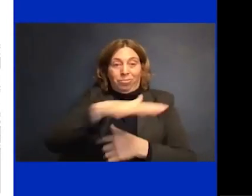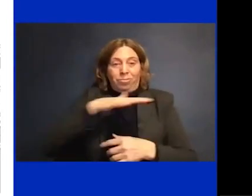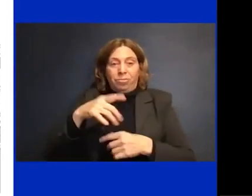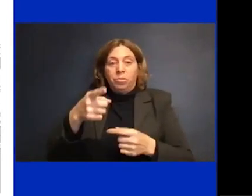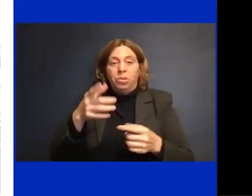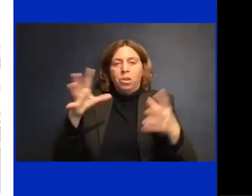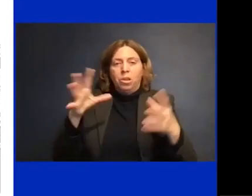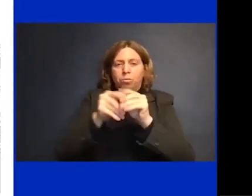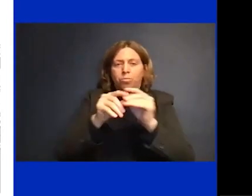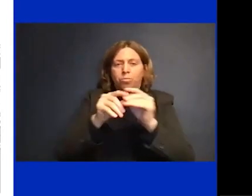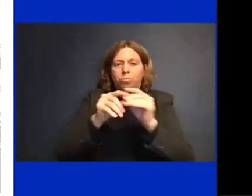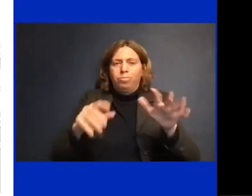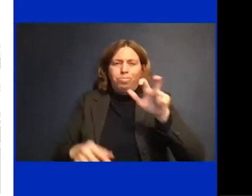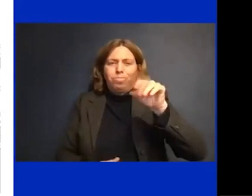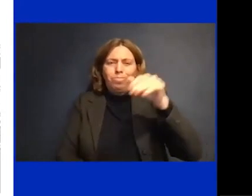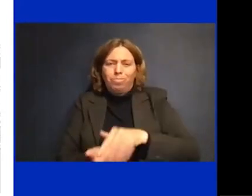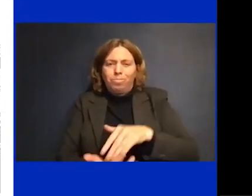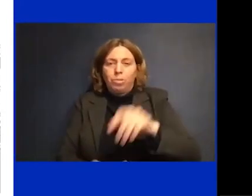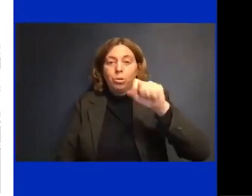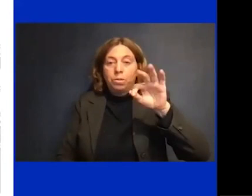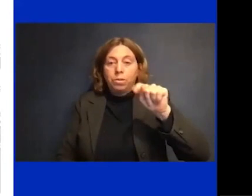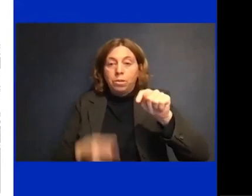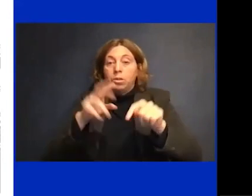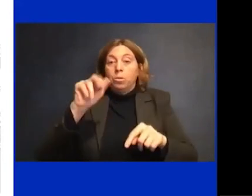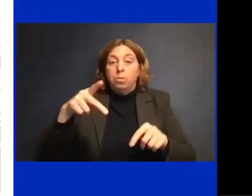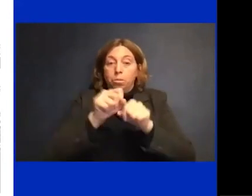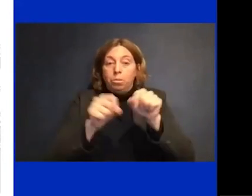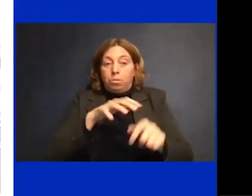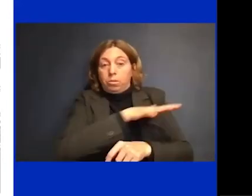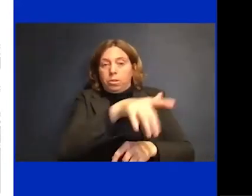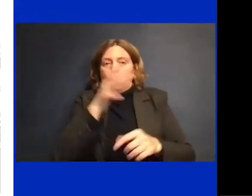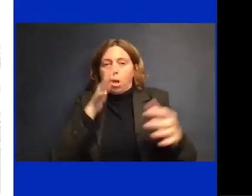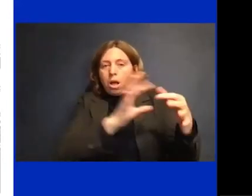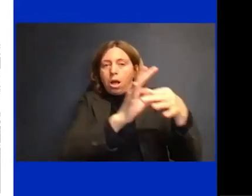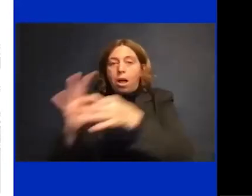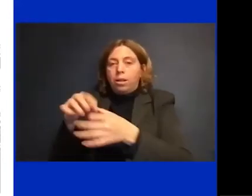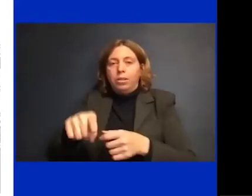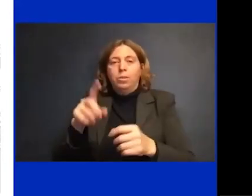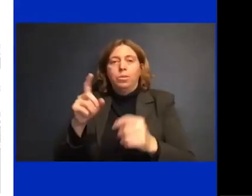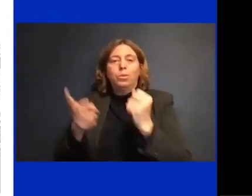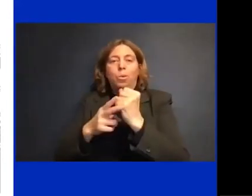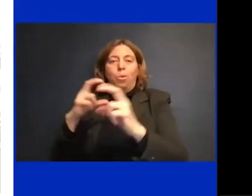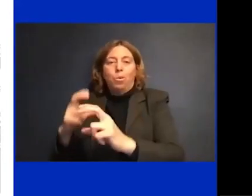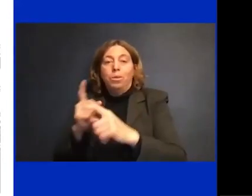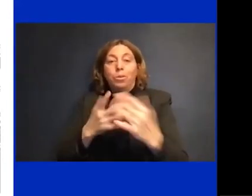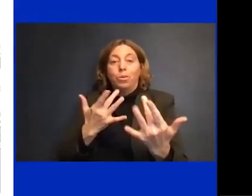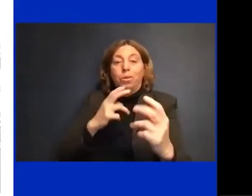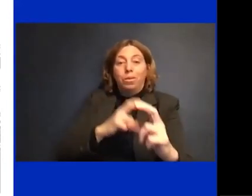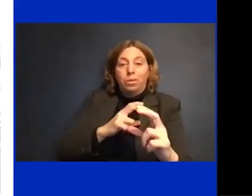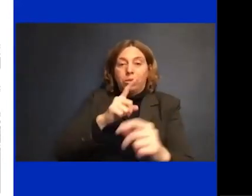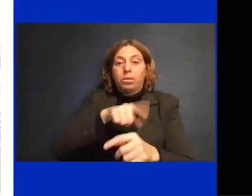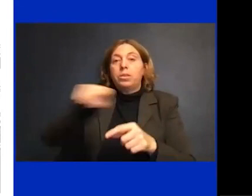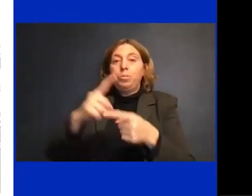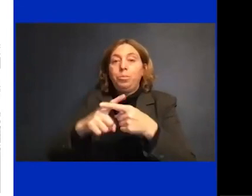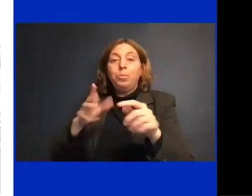approximately 350,000 square feet, the ramp structure will connect to the storage and staging facility and main